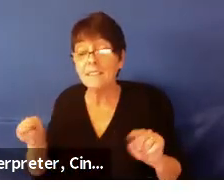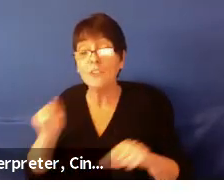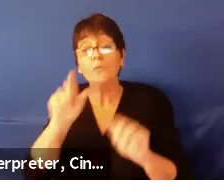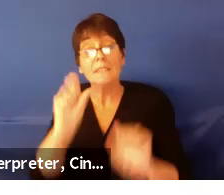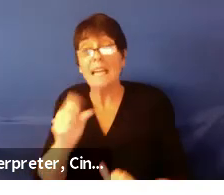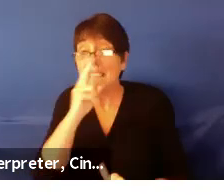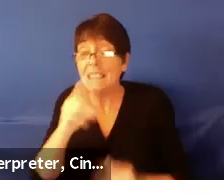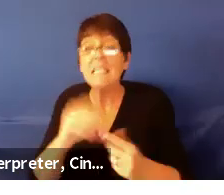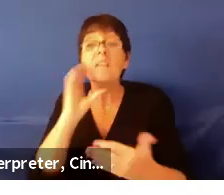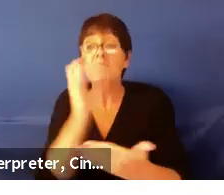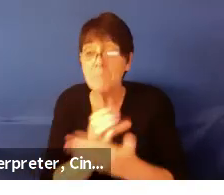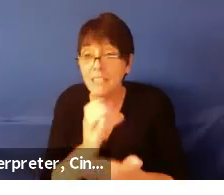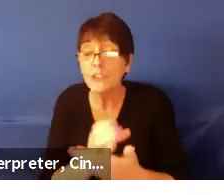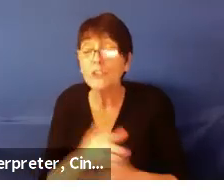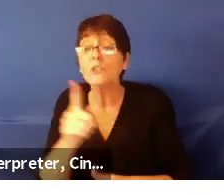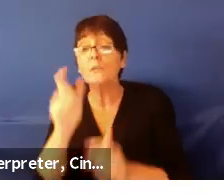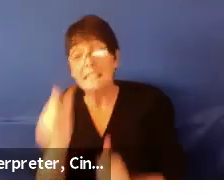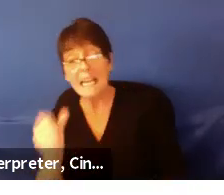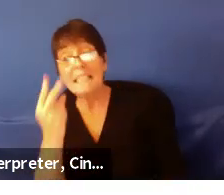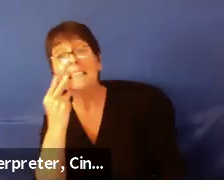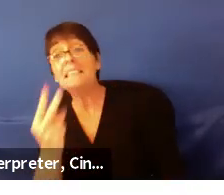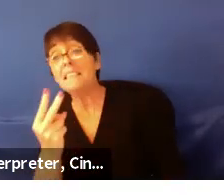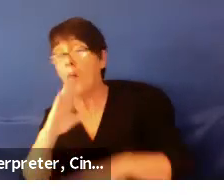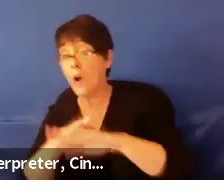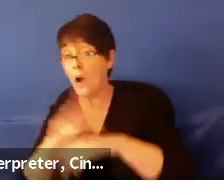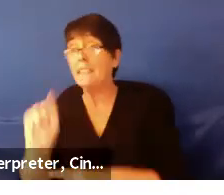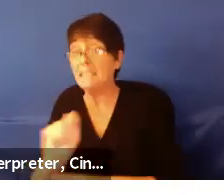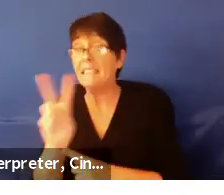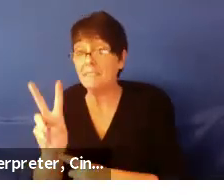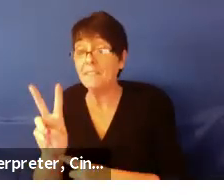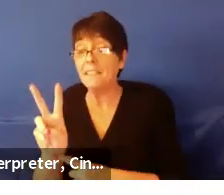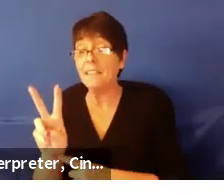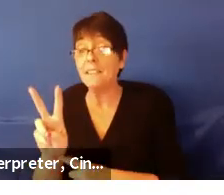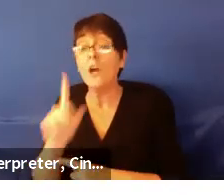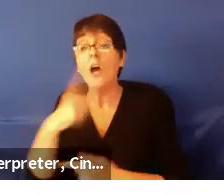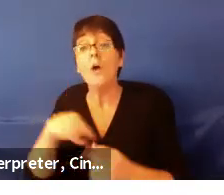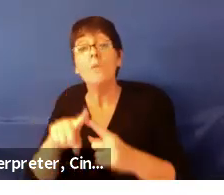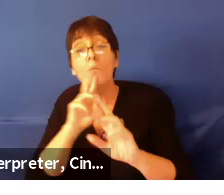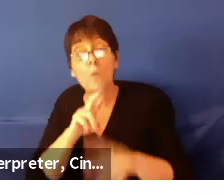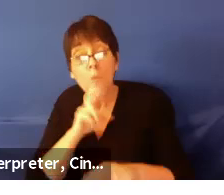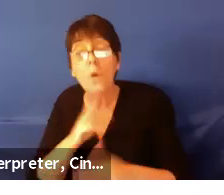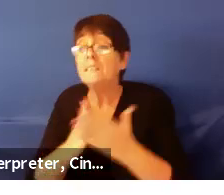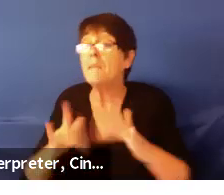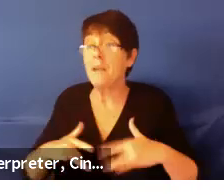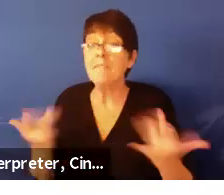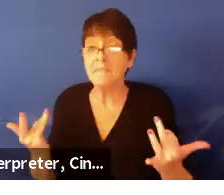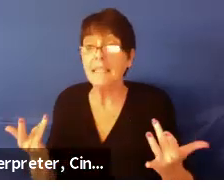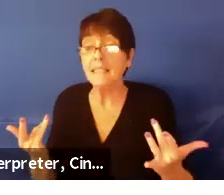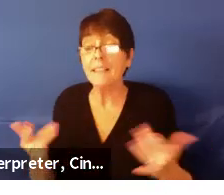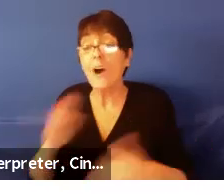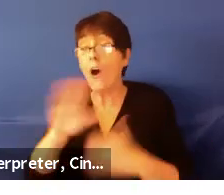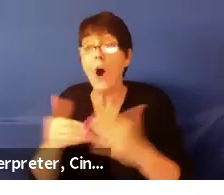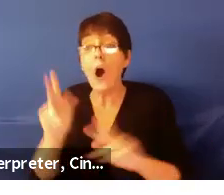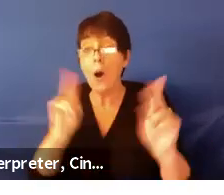in pictures. You can see it on TV when there's a reporting of some event that although people